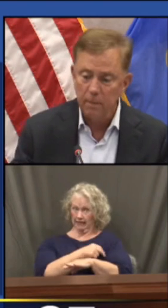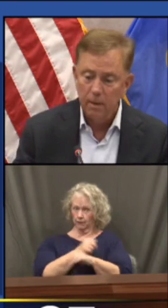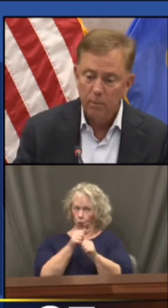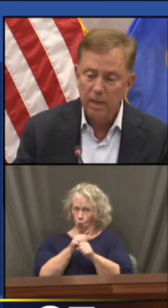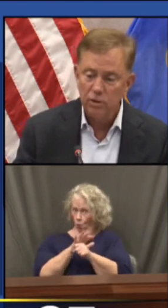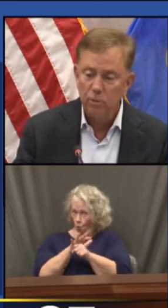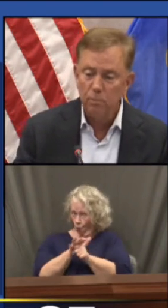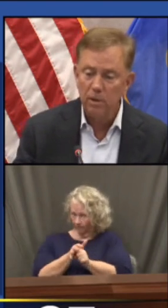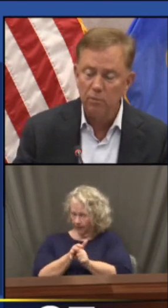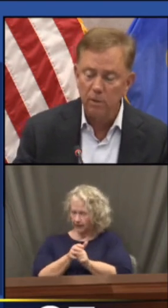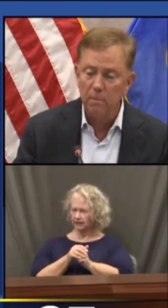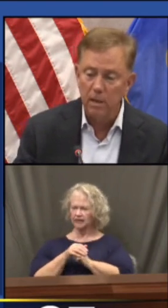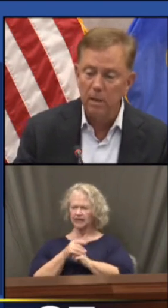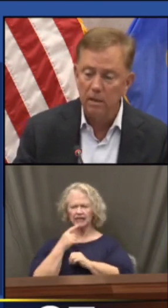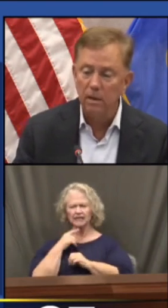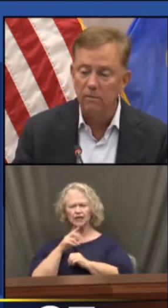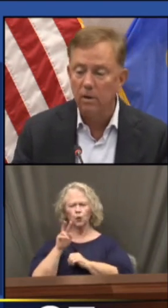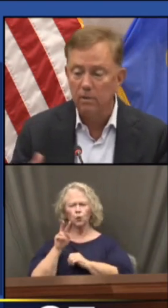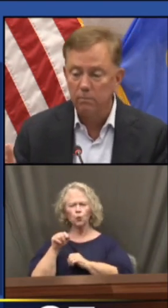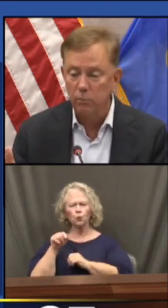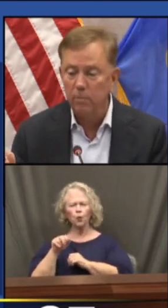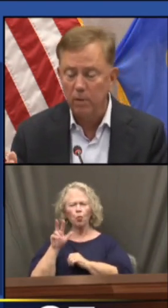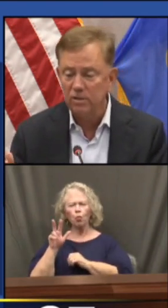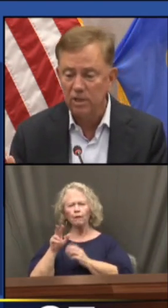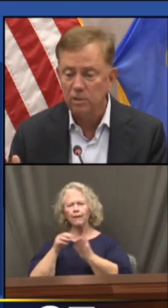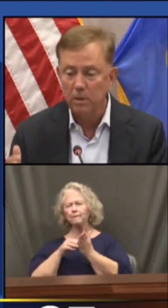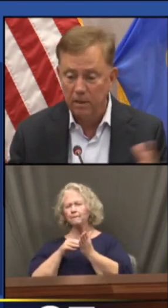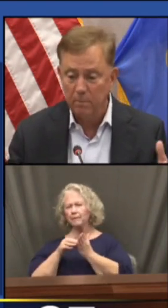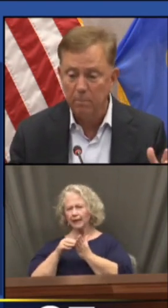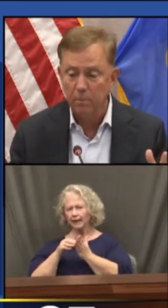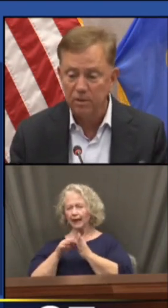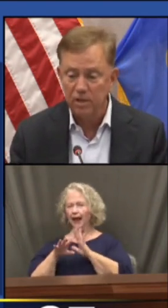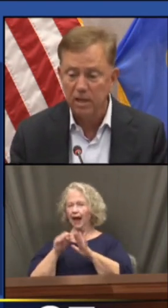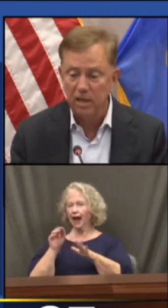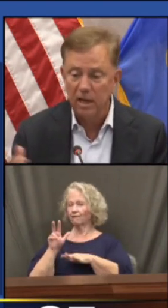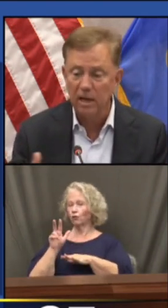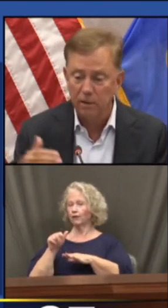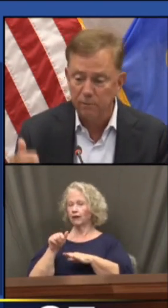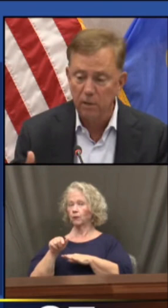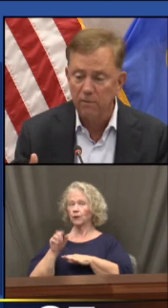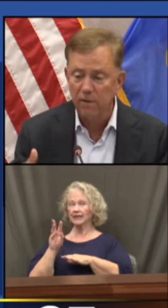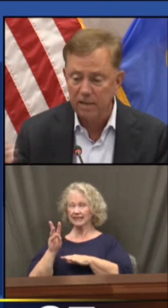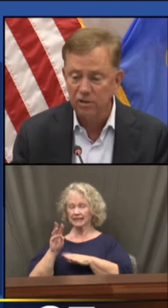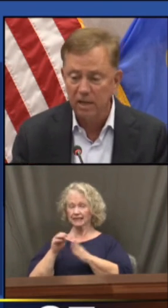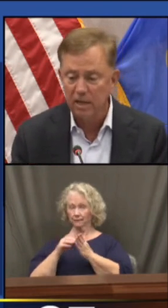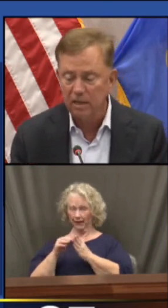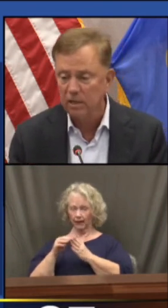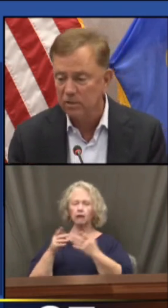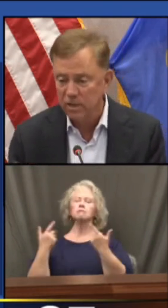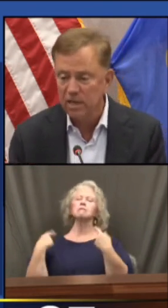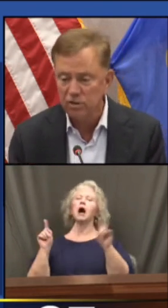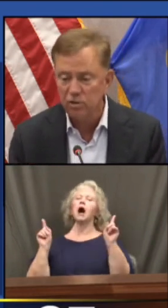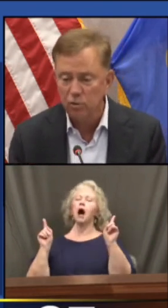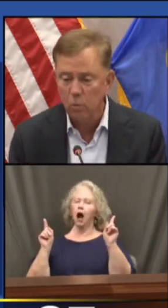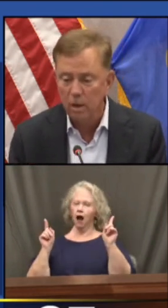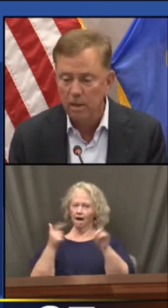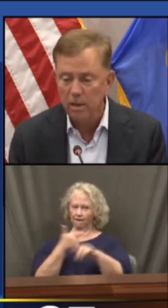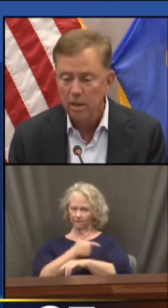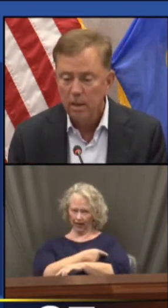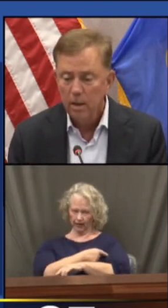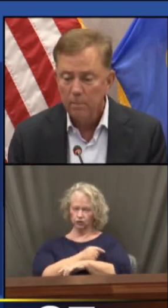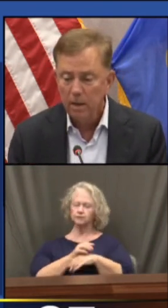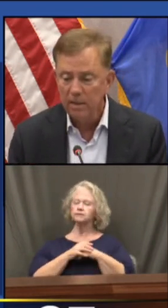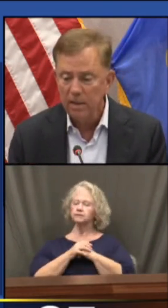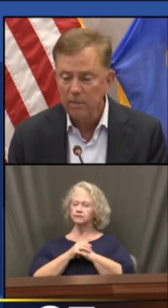that we got 2.3 million of our 3.6 million people in the state of Connecticut are fully vaccinated. You know, say it's 2 to